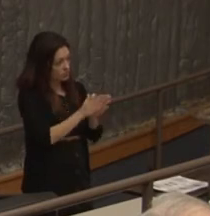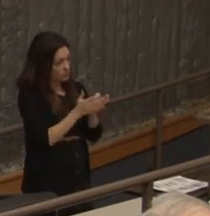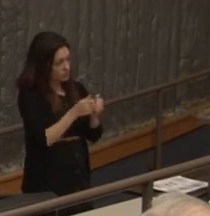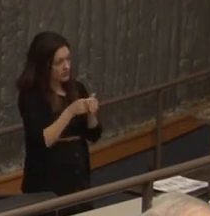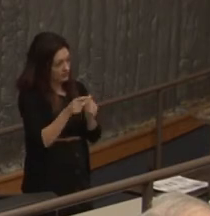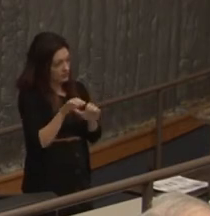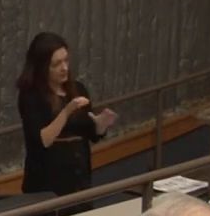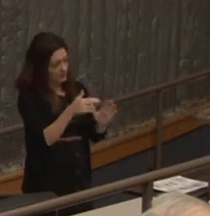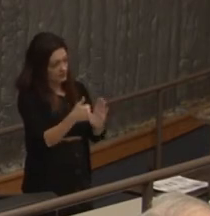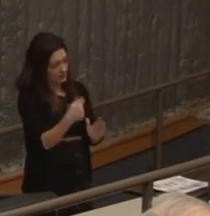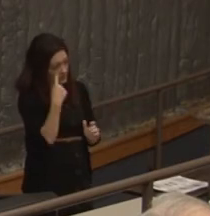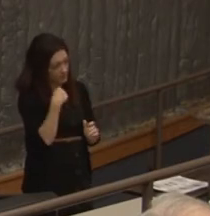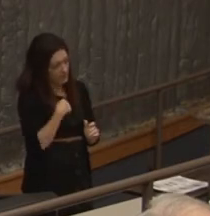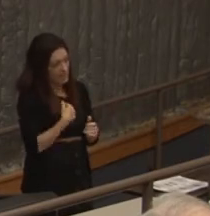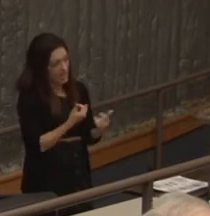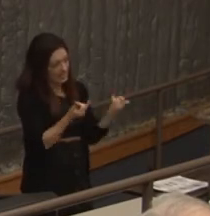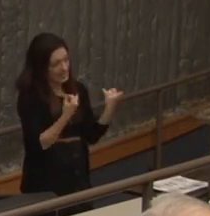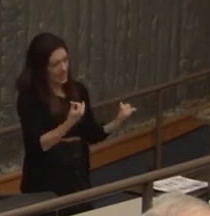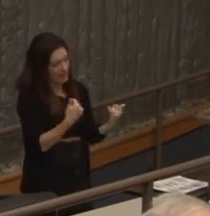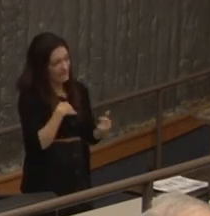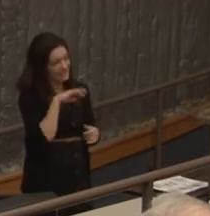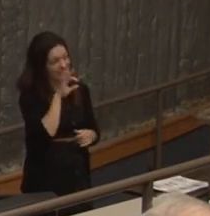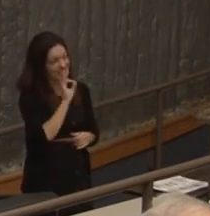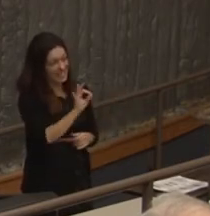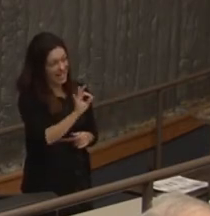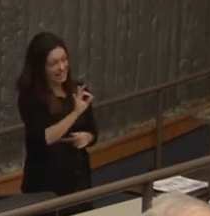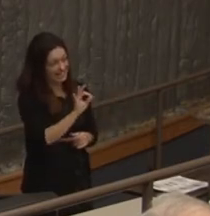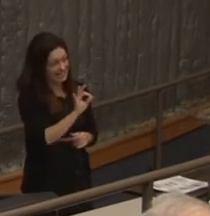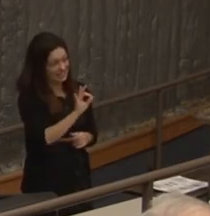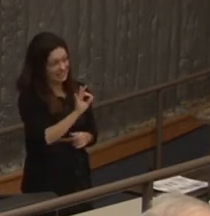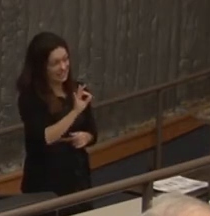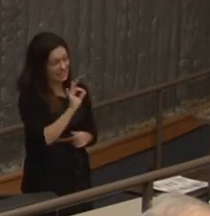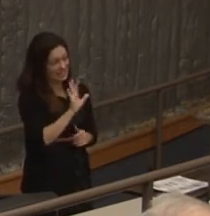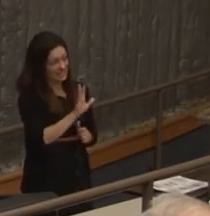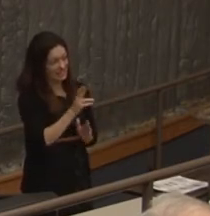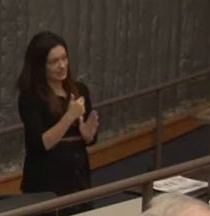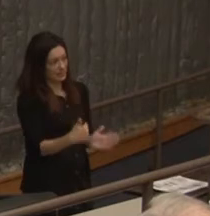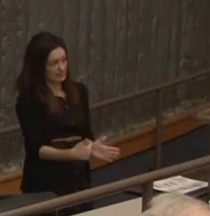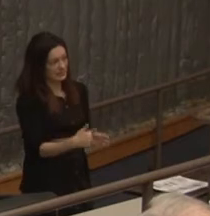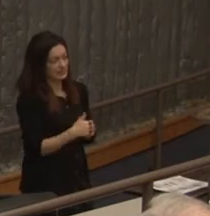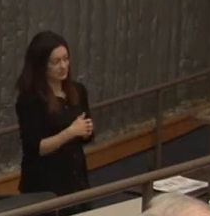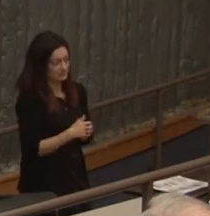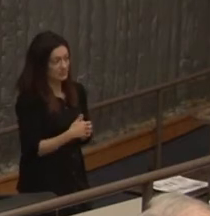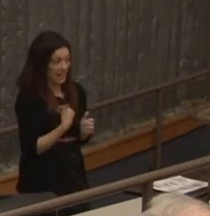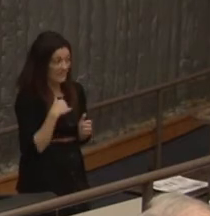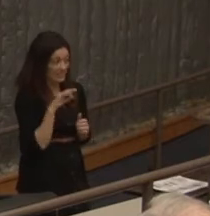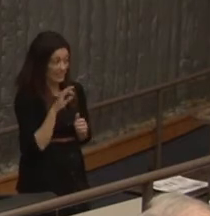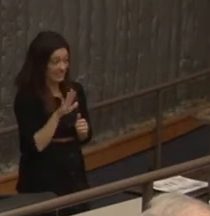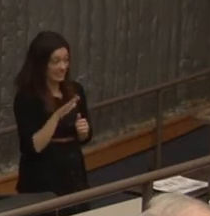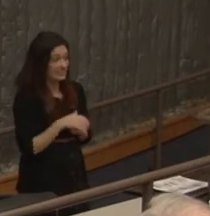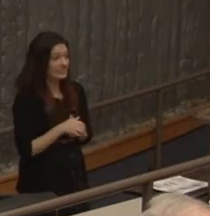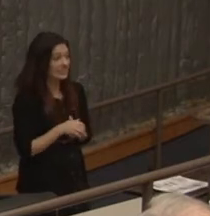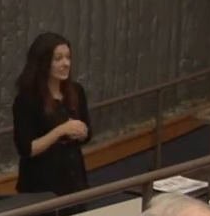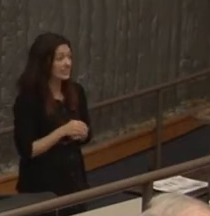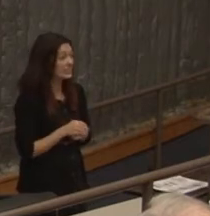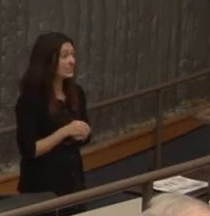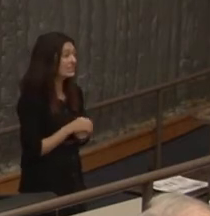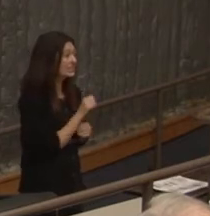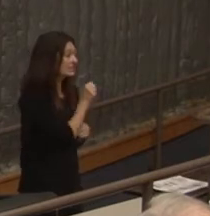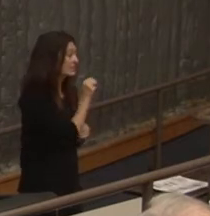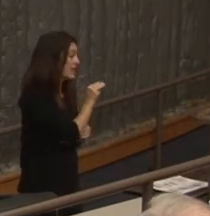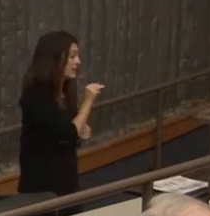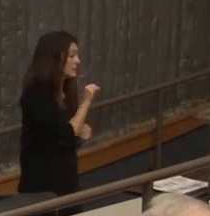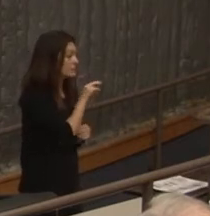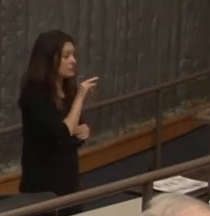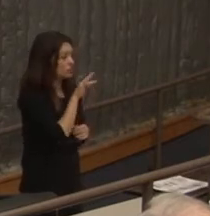have 9 of his paintings. I probably have the largest private collection other than Sam himself and Bernie Pucker